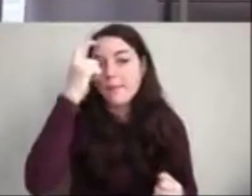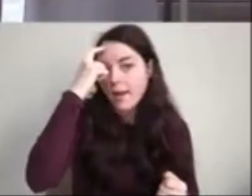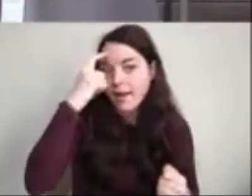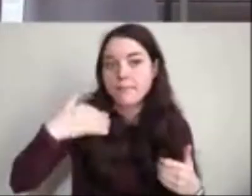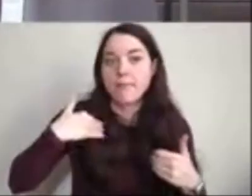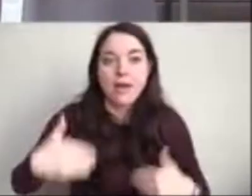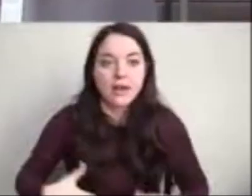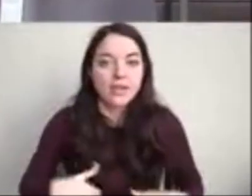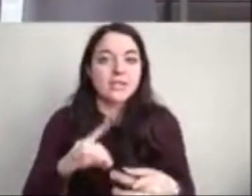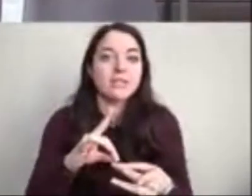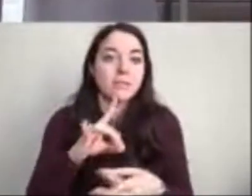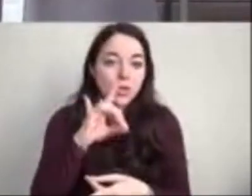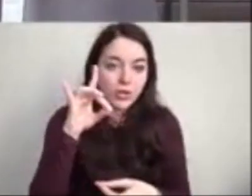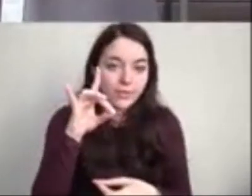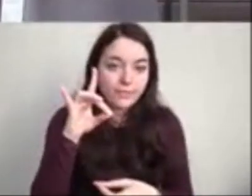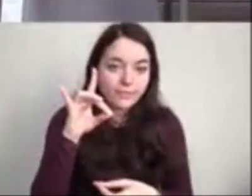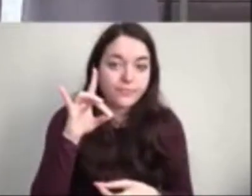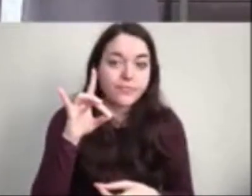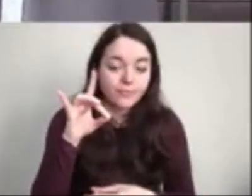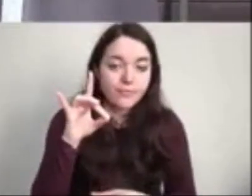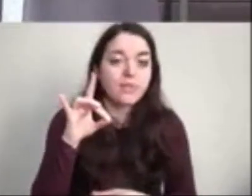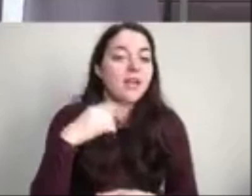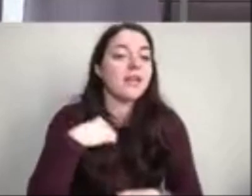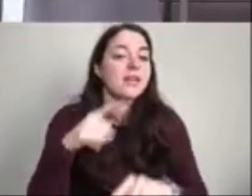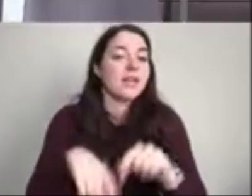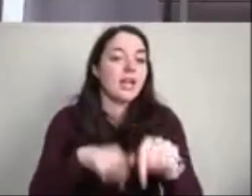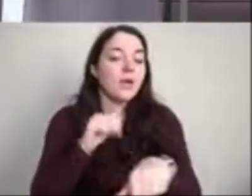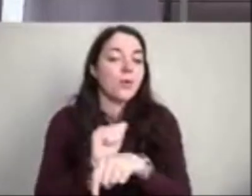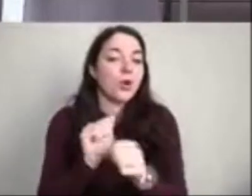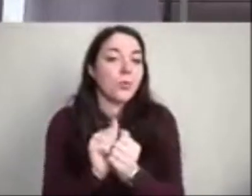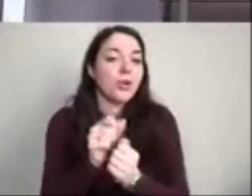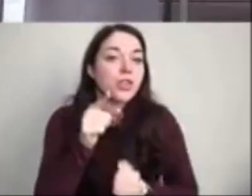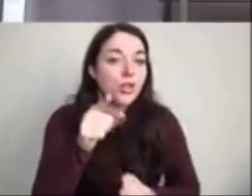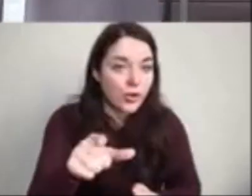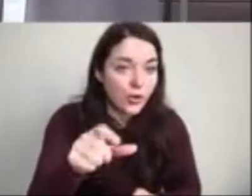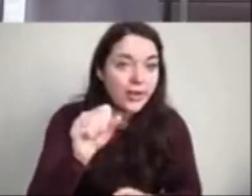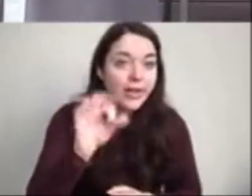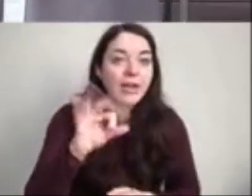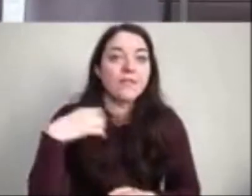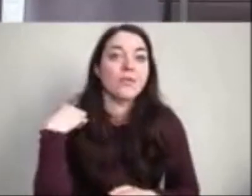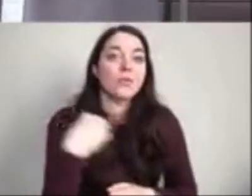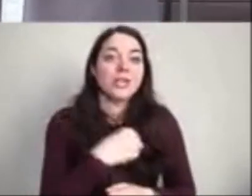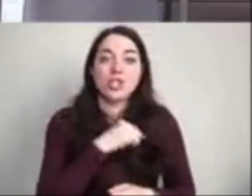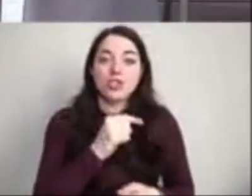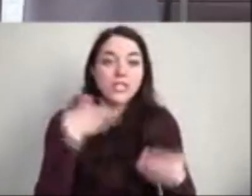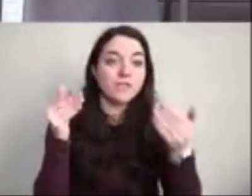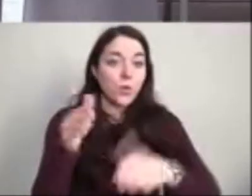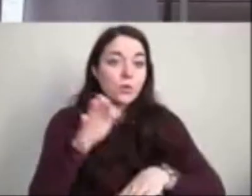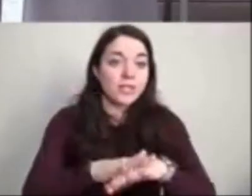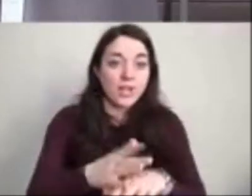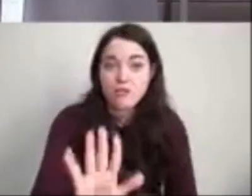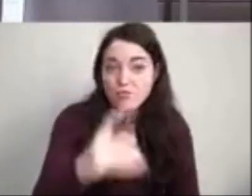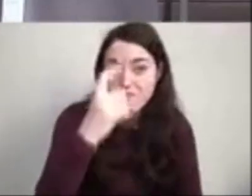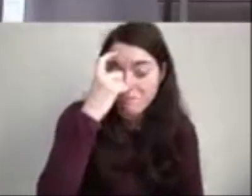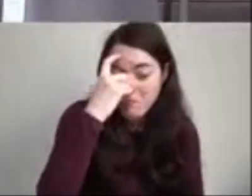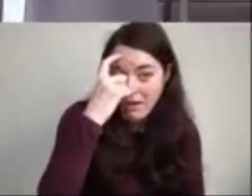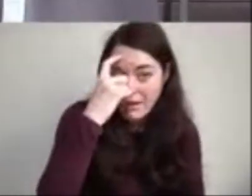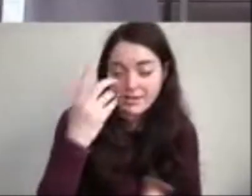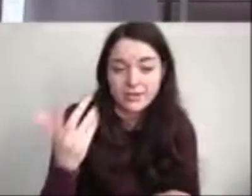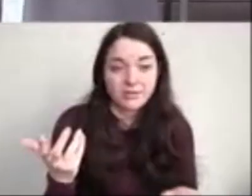together. I cannot work with you in your mind if your body and your spirit are not in the car with you. So